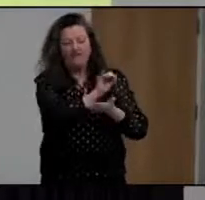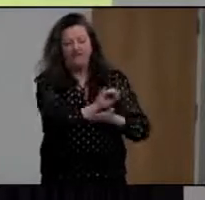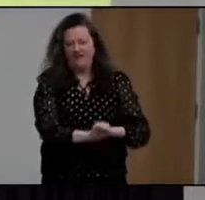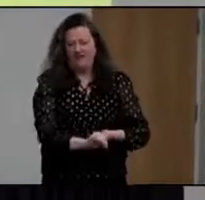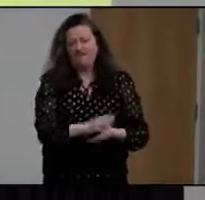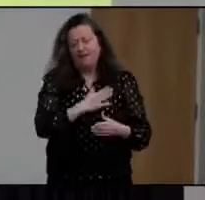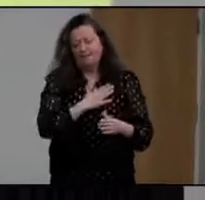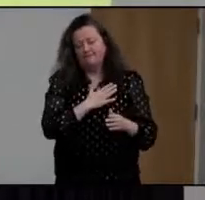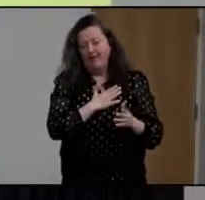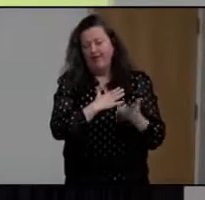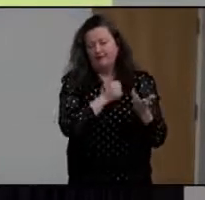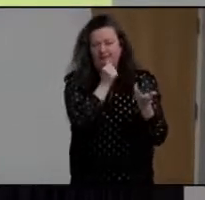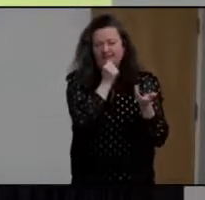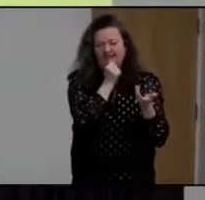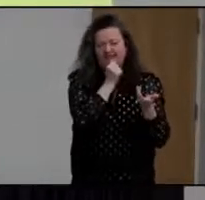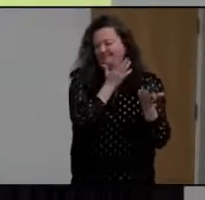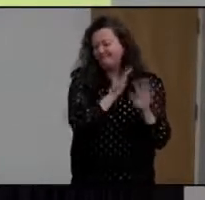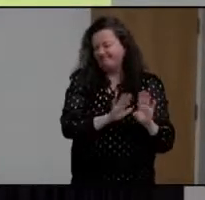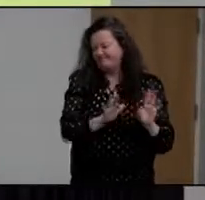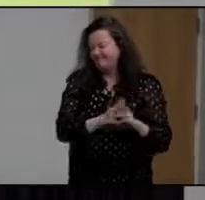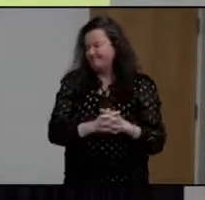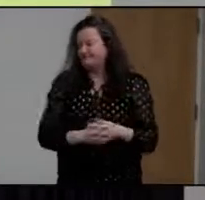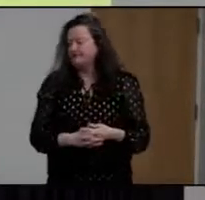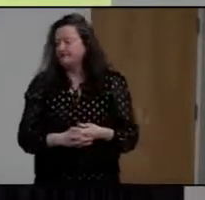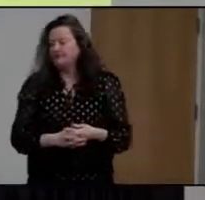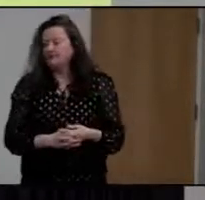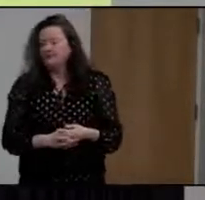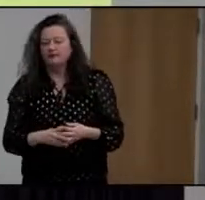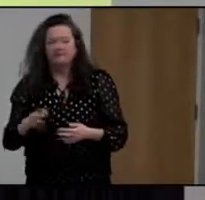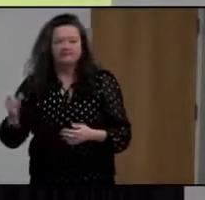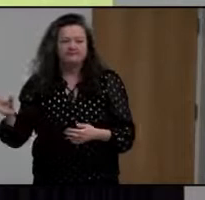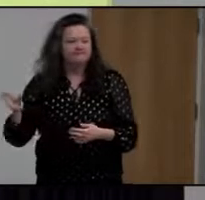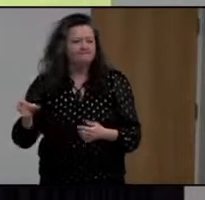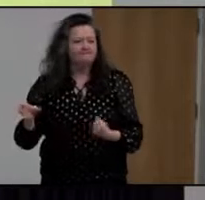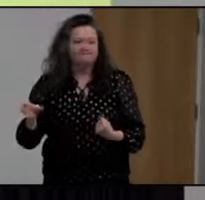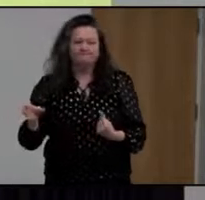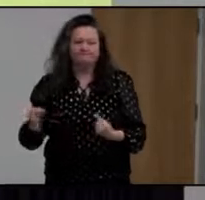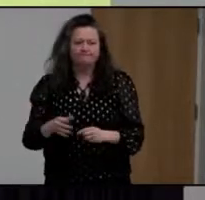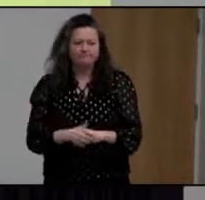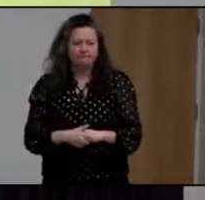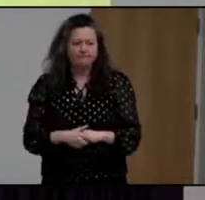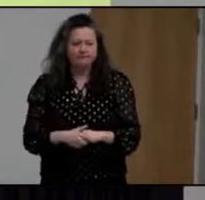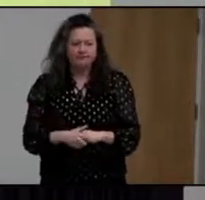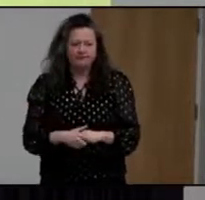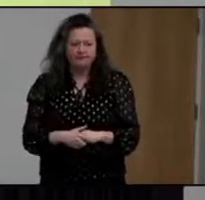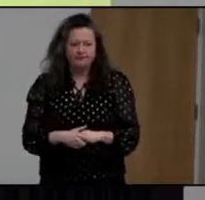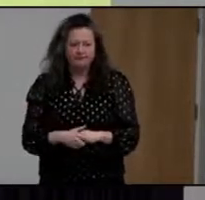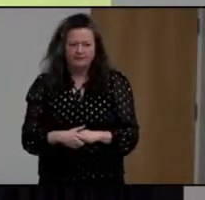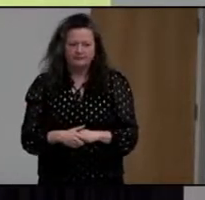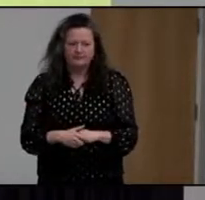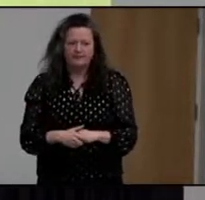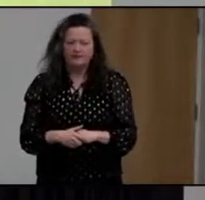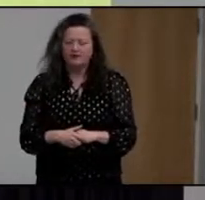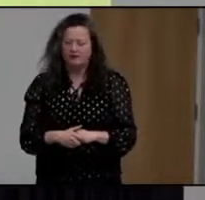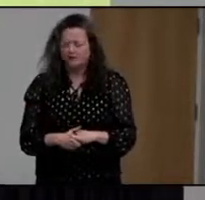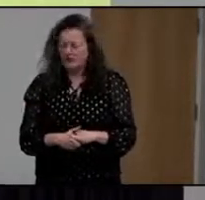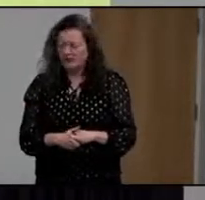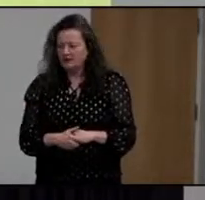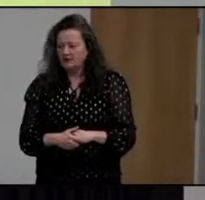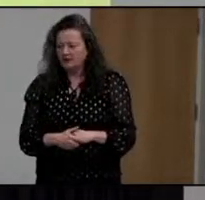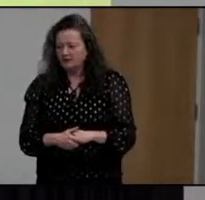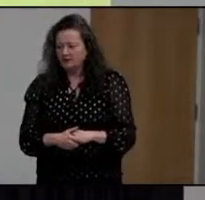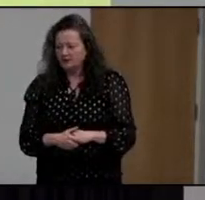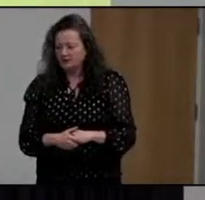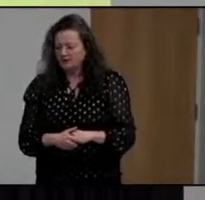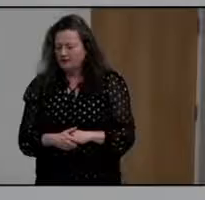on Hiro's point of systems thinking. In order to do something good, you need to focus on a very small problem, and you need to